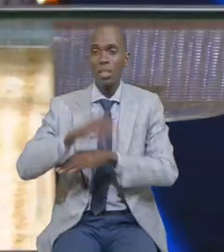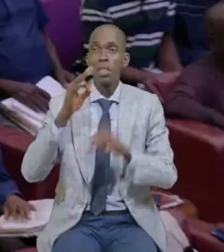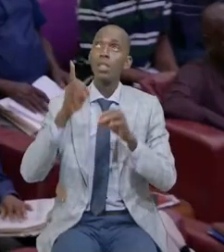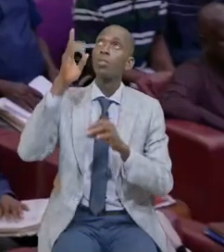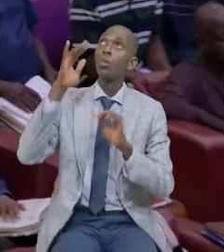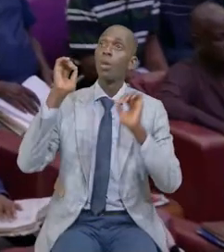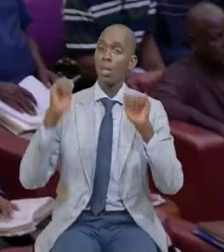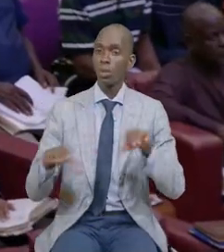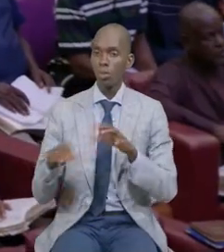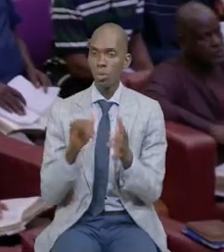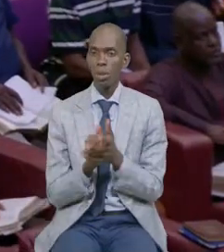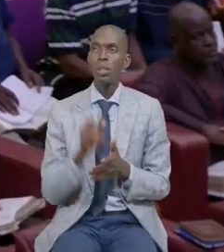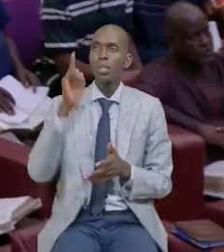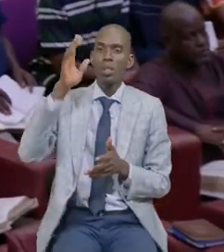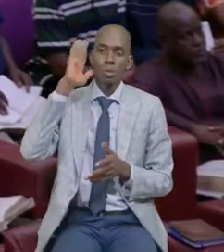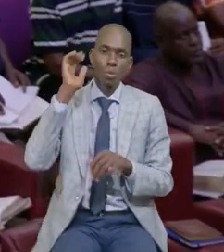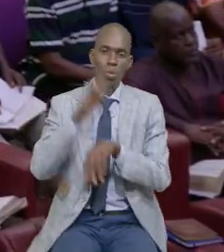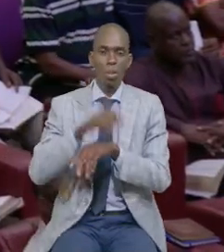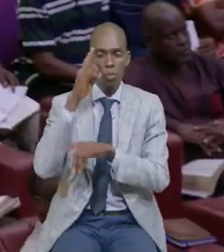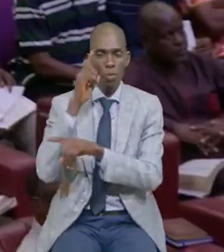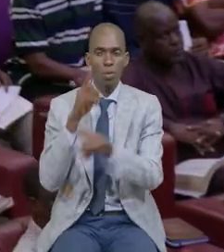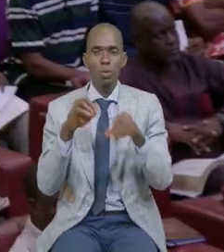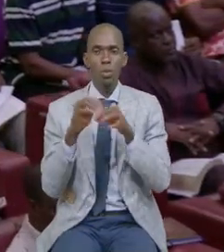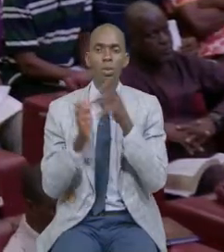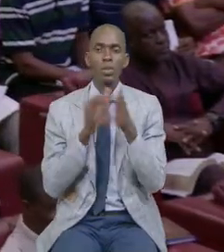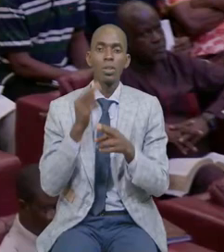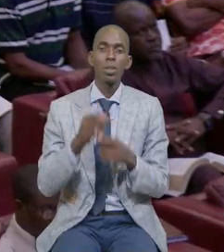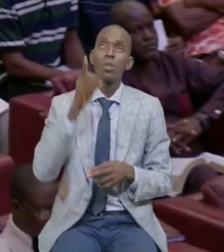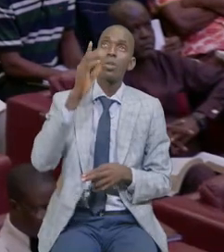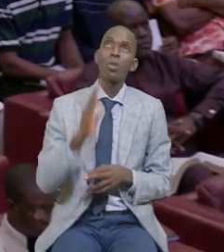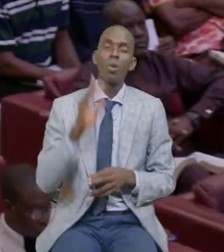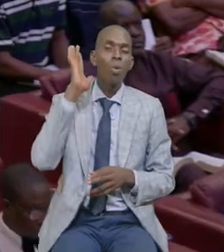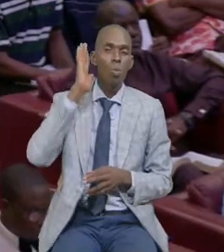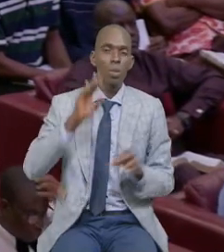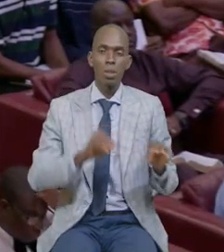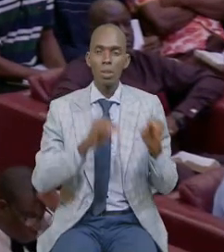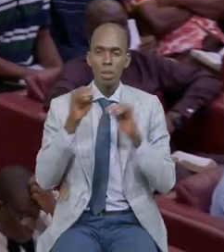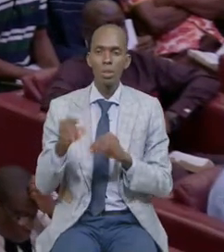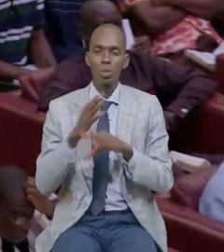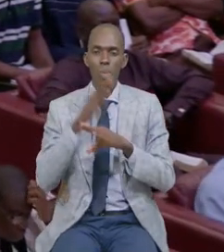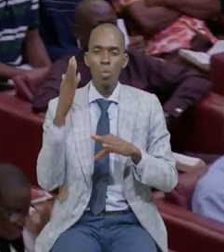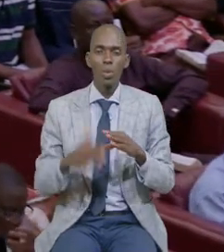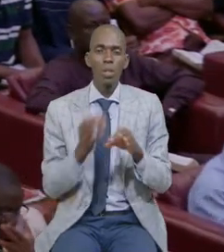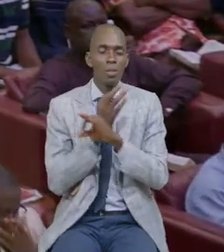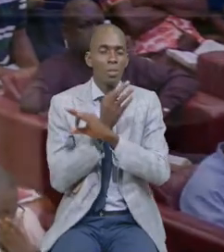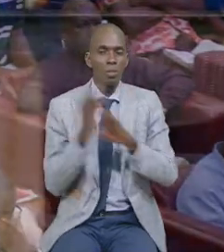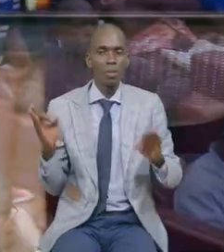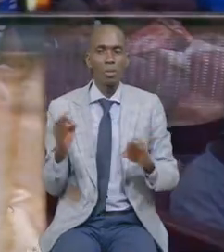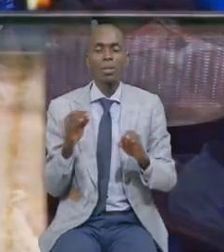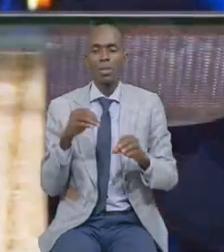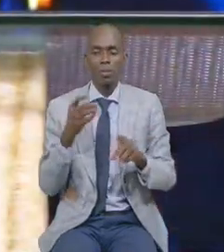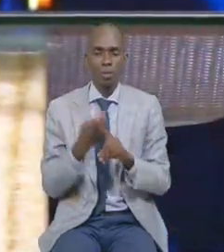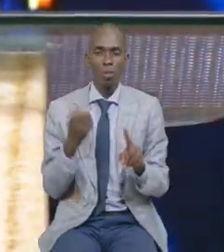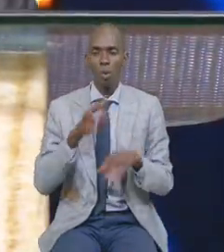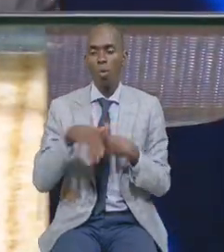for you. And God will set you totally free from all those things that are trying to bring fear into your life